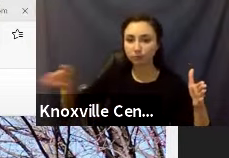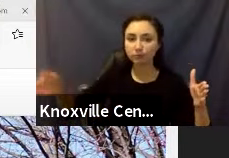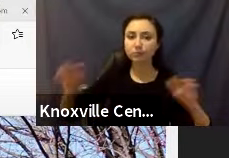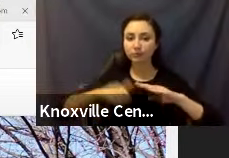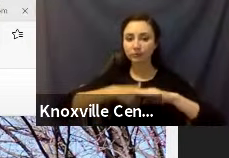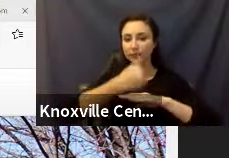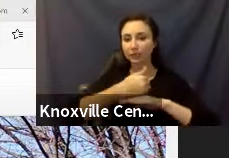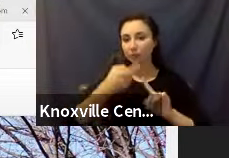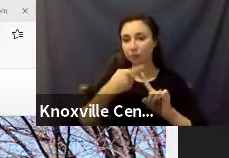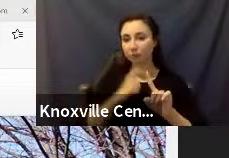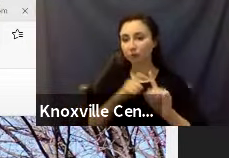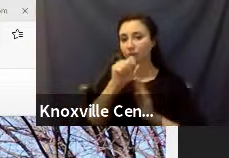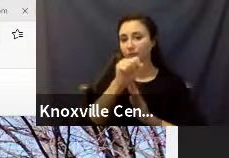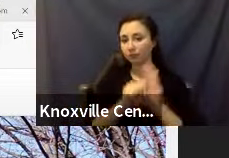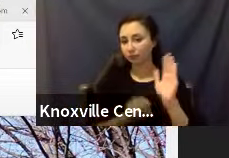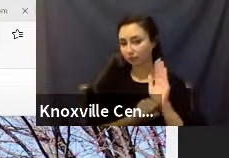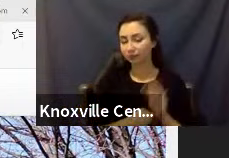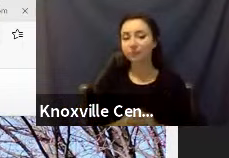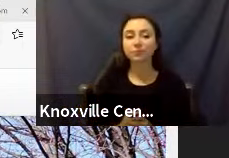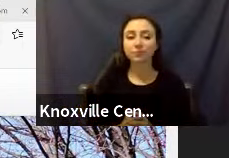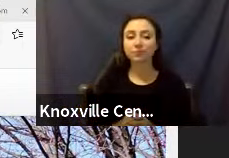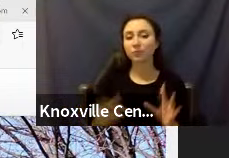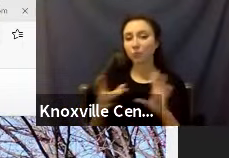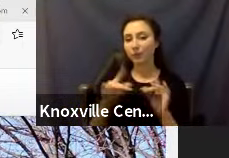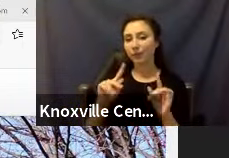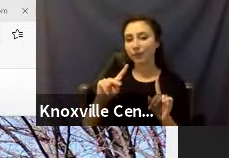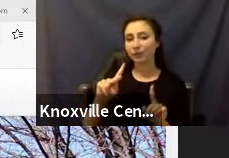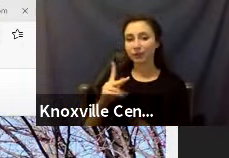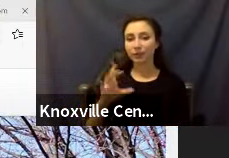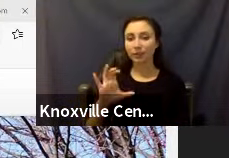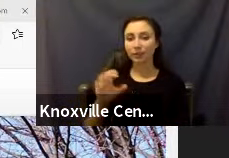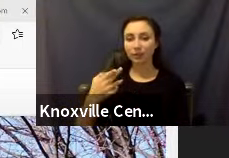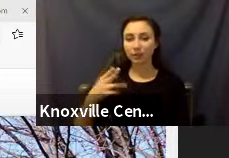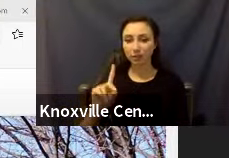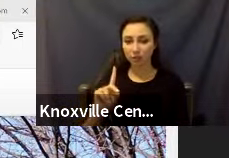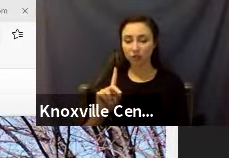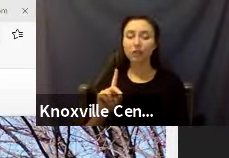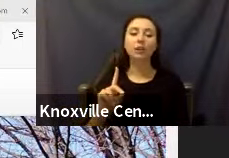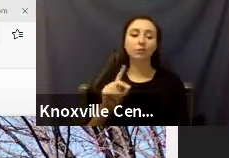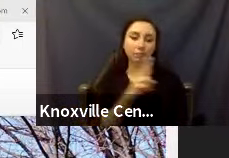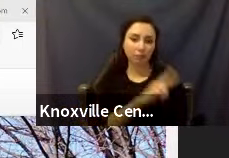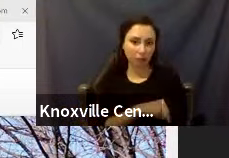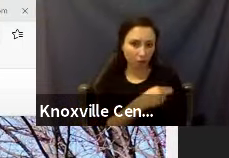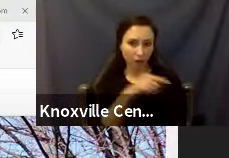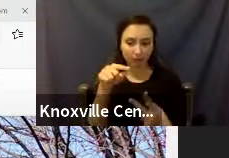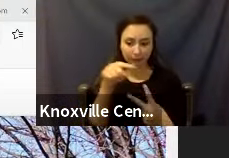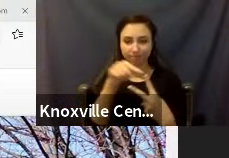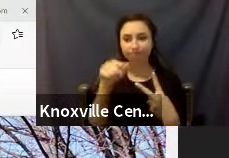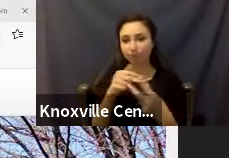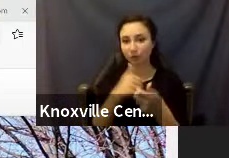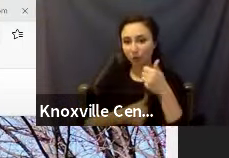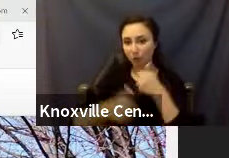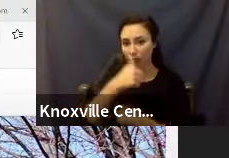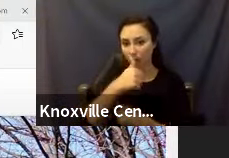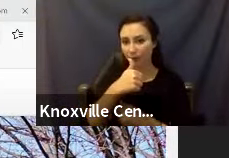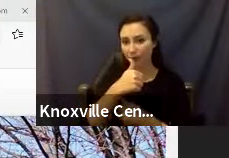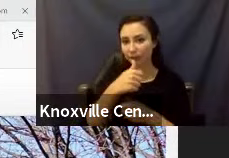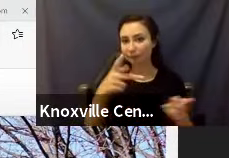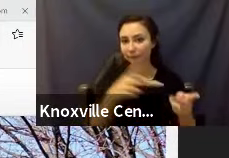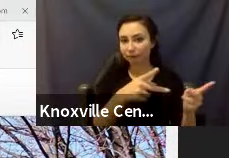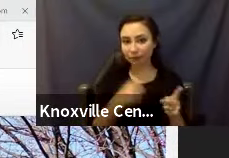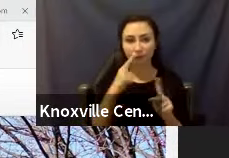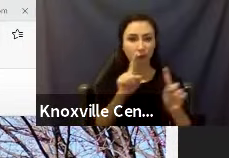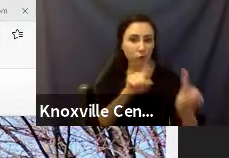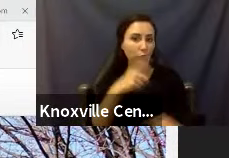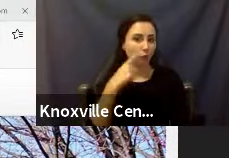As we have mentioned, while KCHD and hospitals are the primary vaccination hubs right now, that will not be the case in the future. We continue to